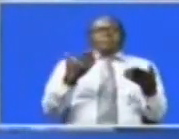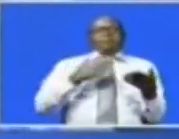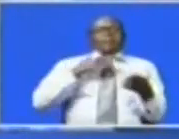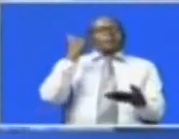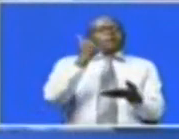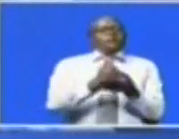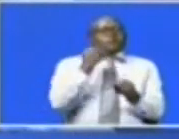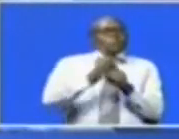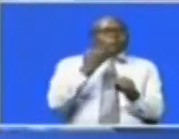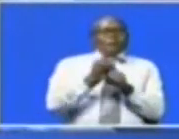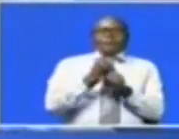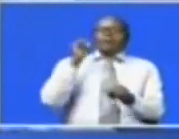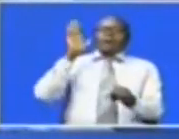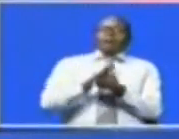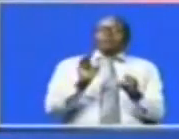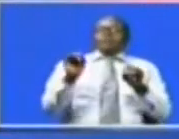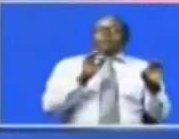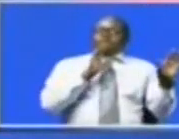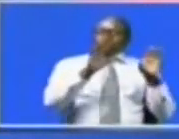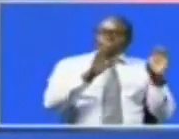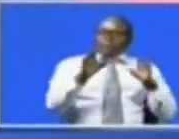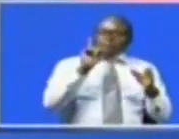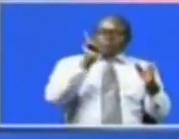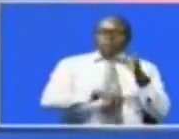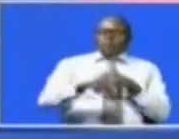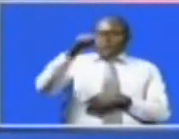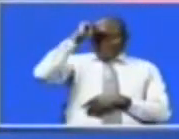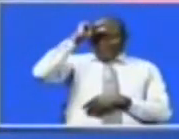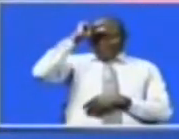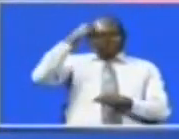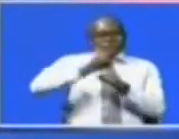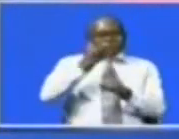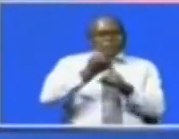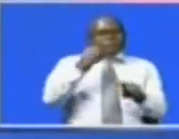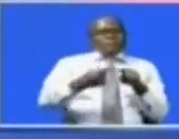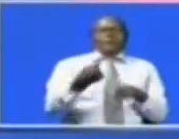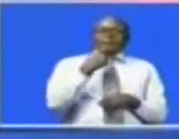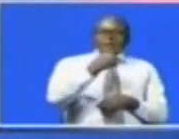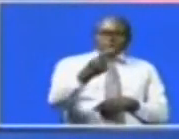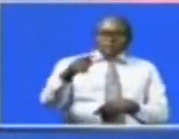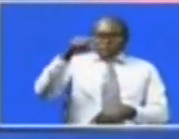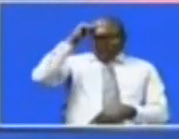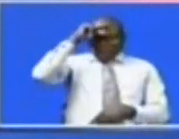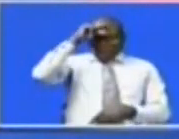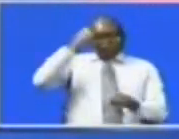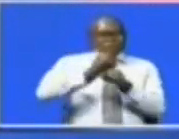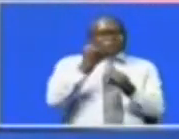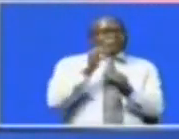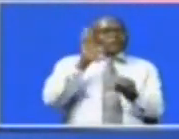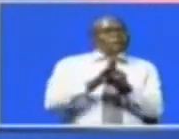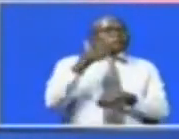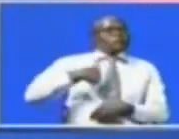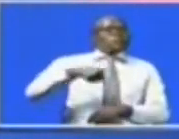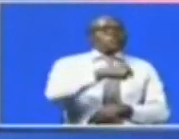working hard enough to communicate what the government is doing. But I can tell you, the government is doing a lot. We